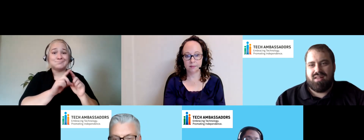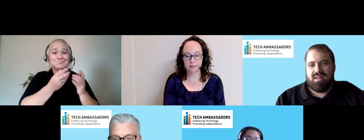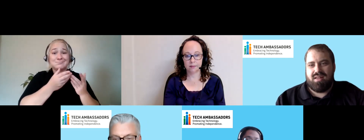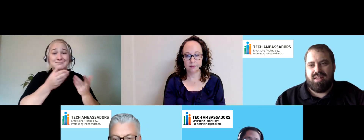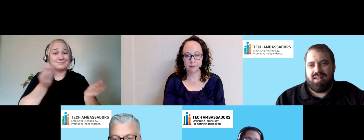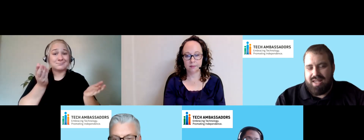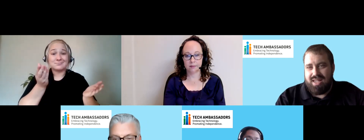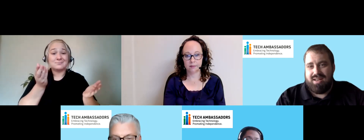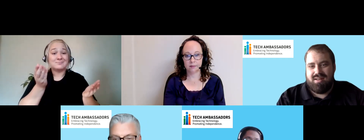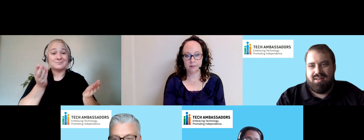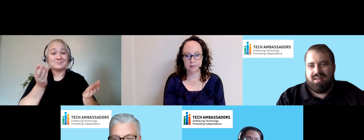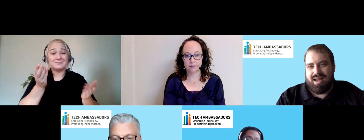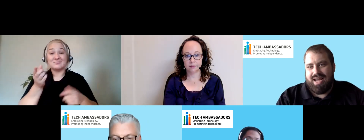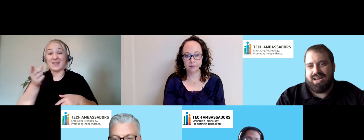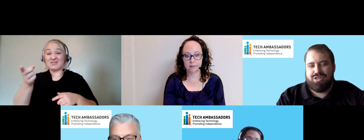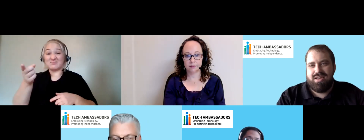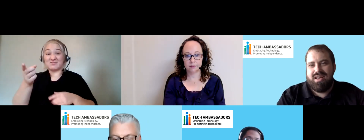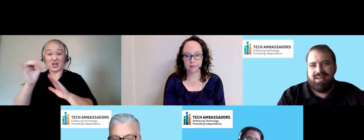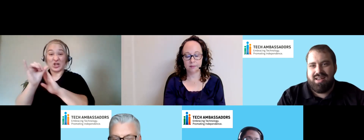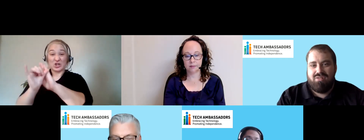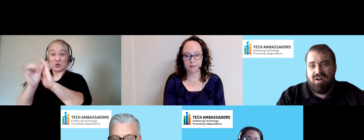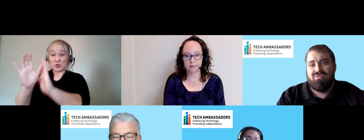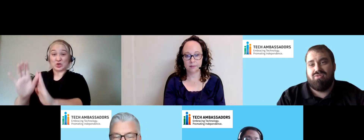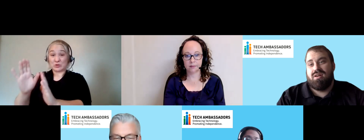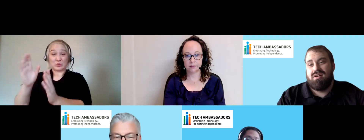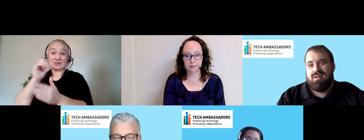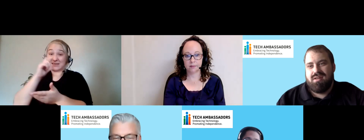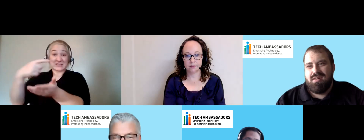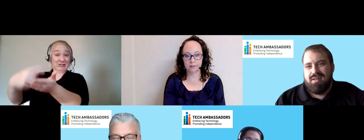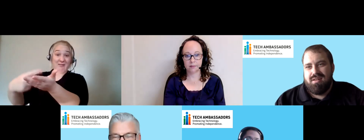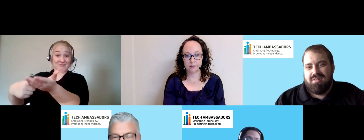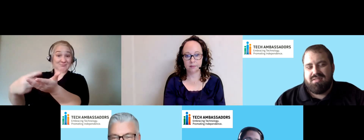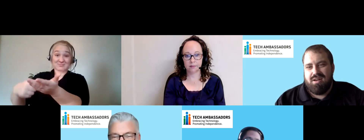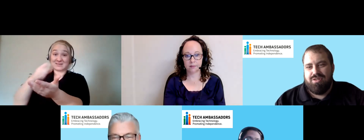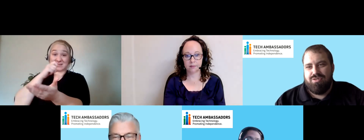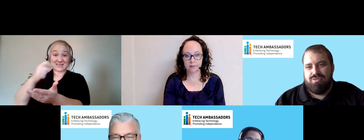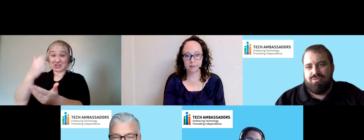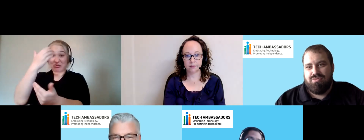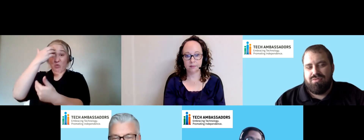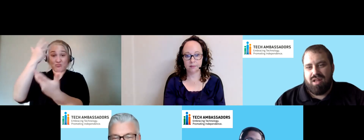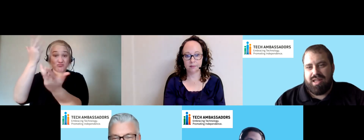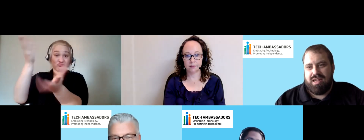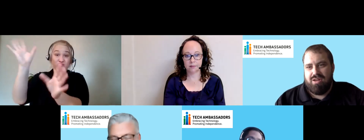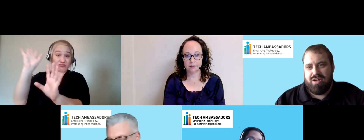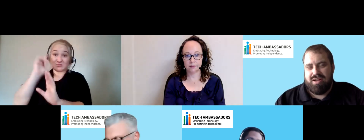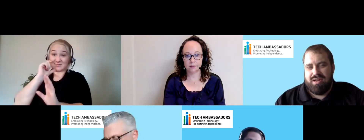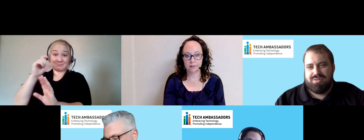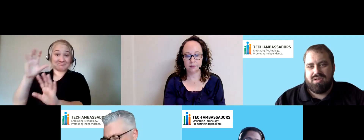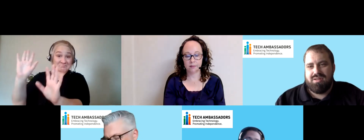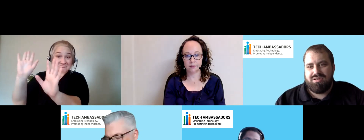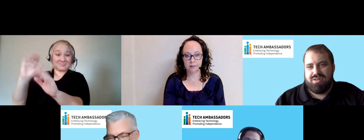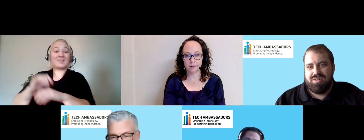that he actually didn't go over. So like you can use it